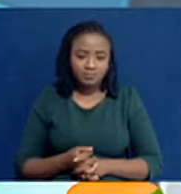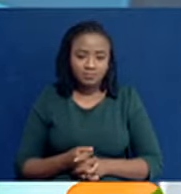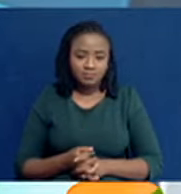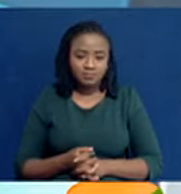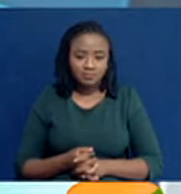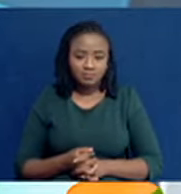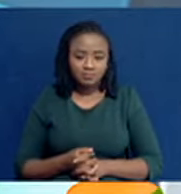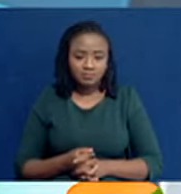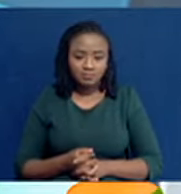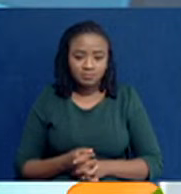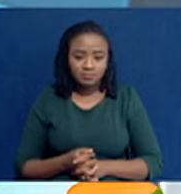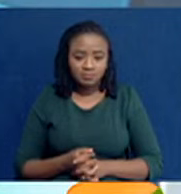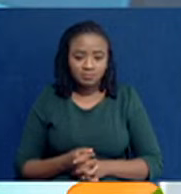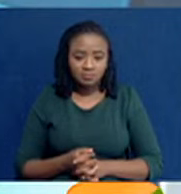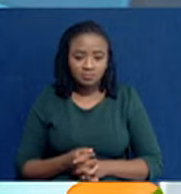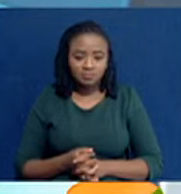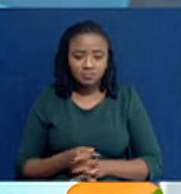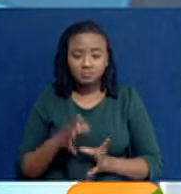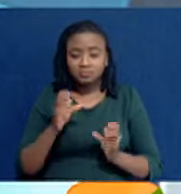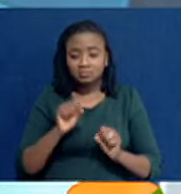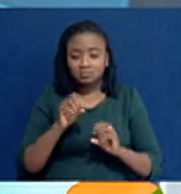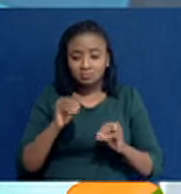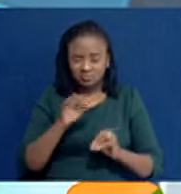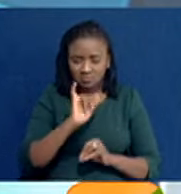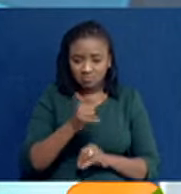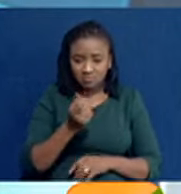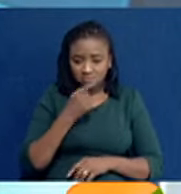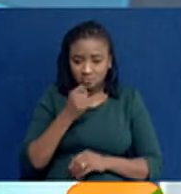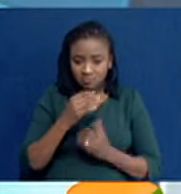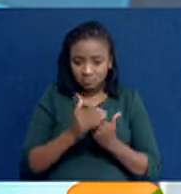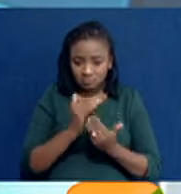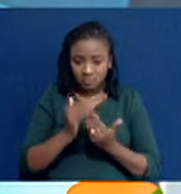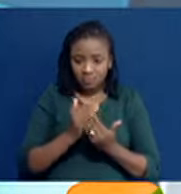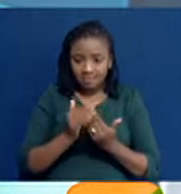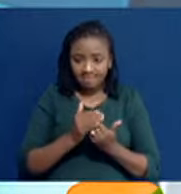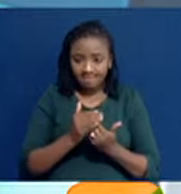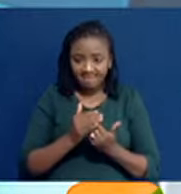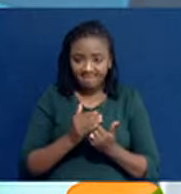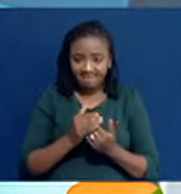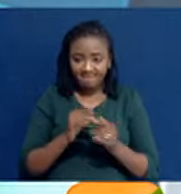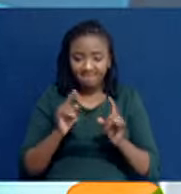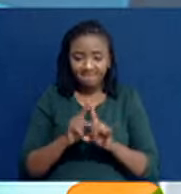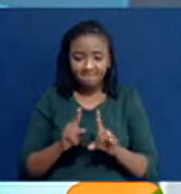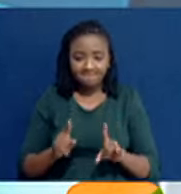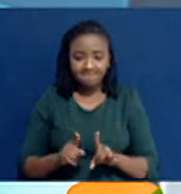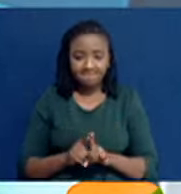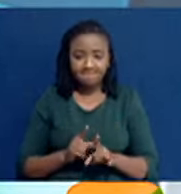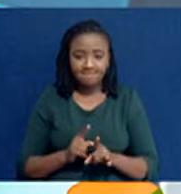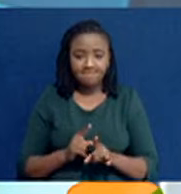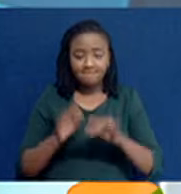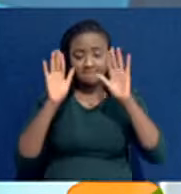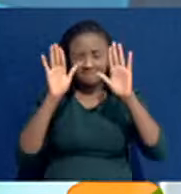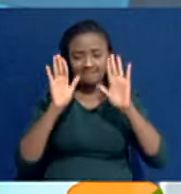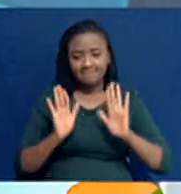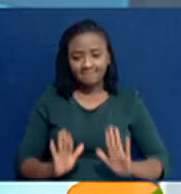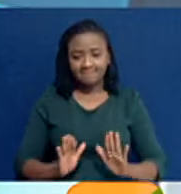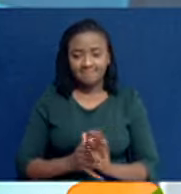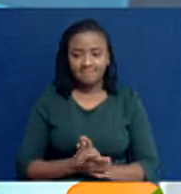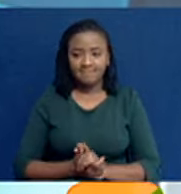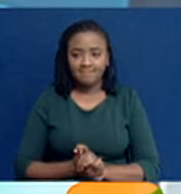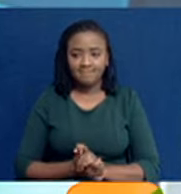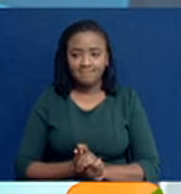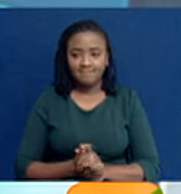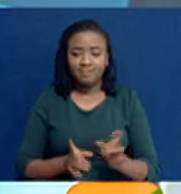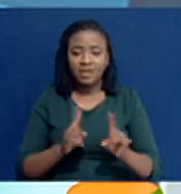cancer cells. Yeah, yeah. So the treatment is also, the handling, what they do is also important. Mm. But